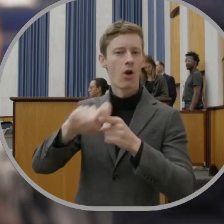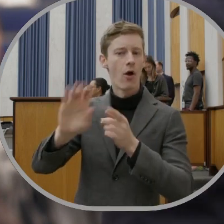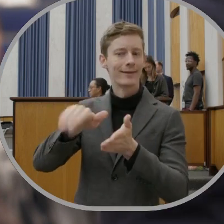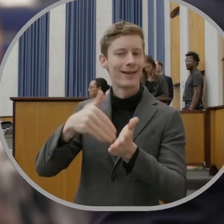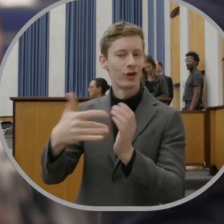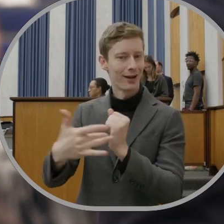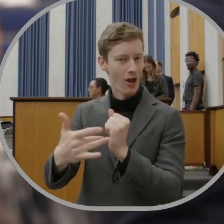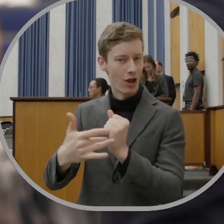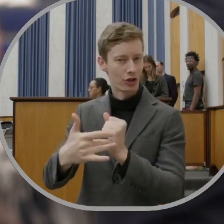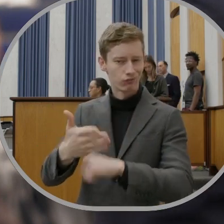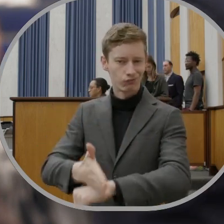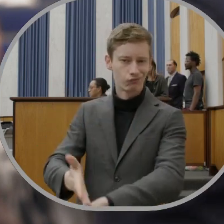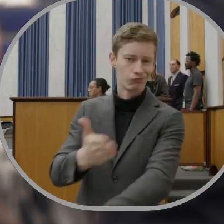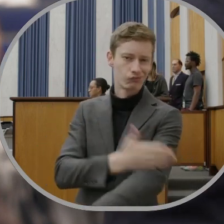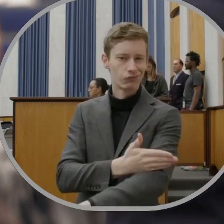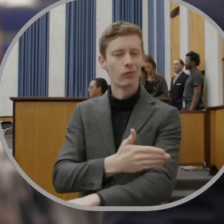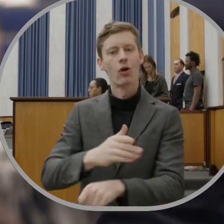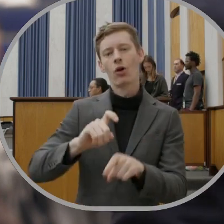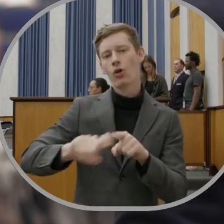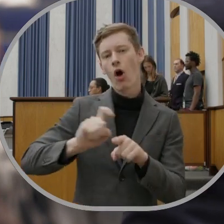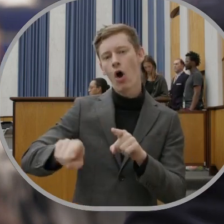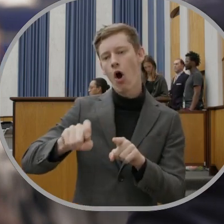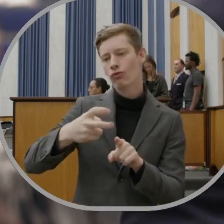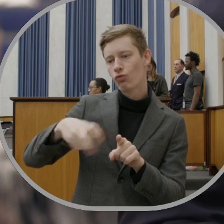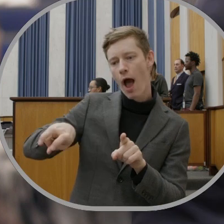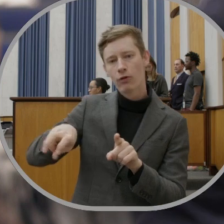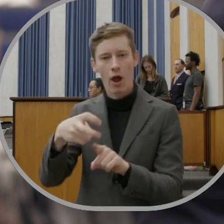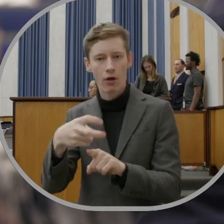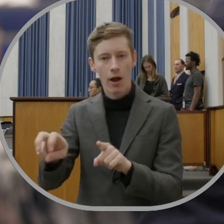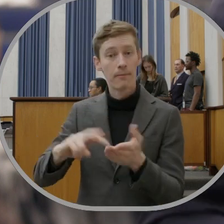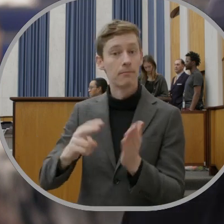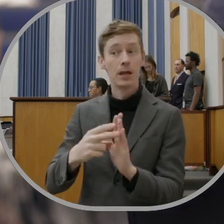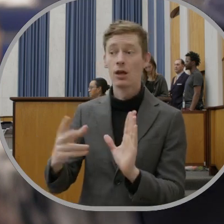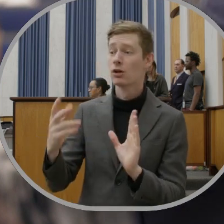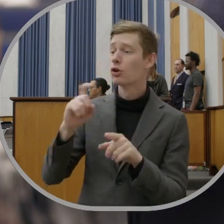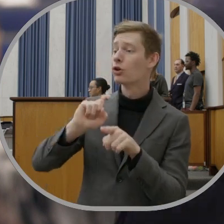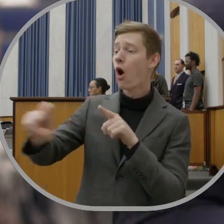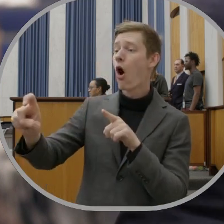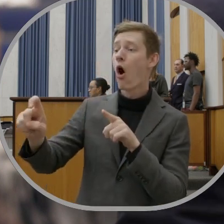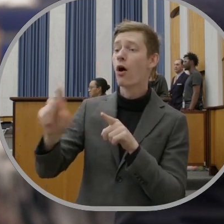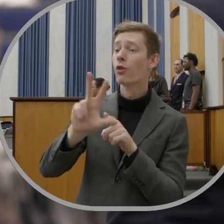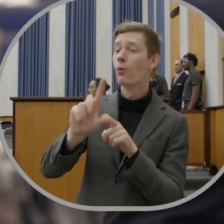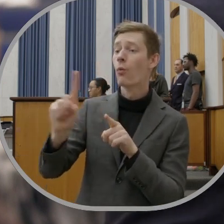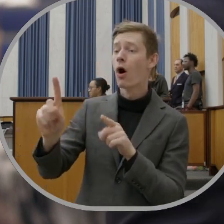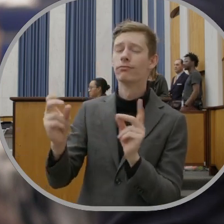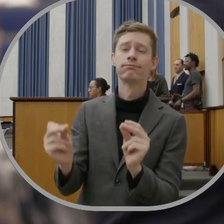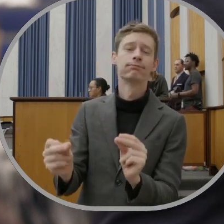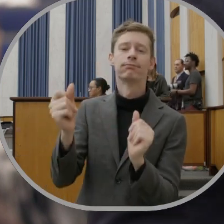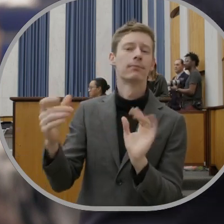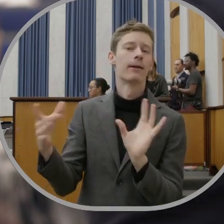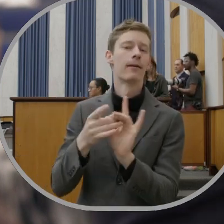and infrastructure to improve call routing, response times, and overall customer experience. I know